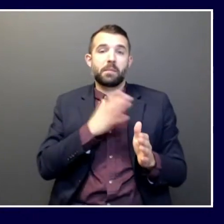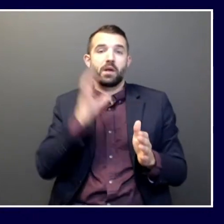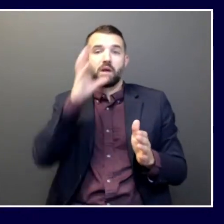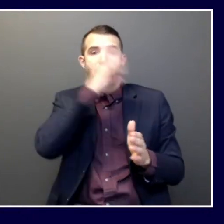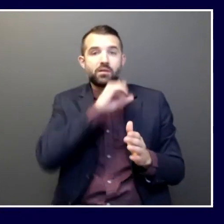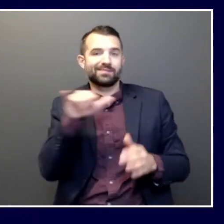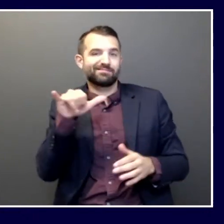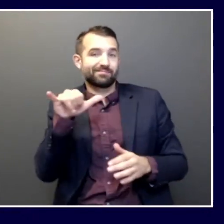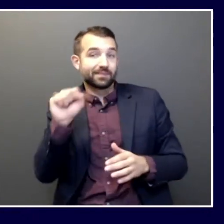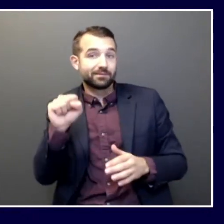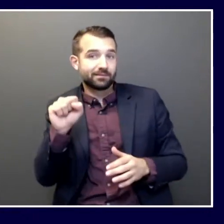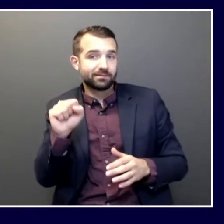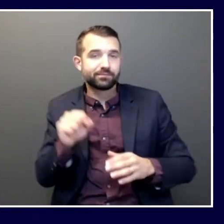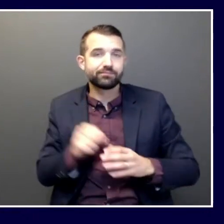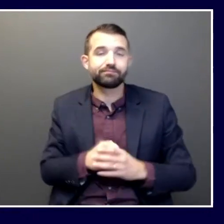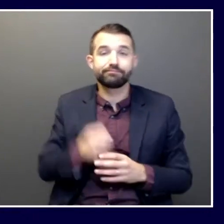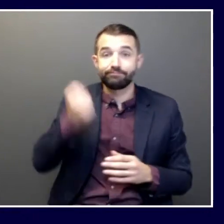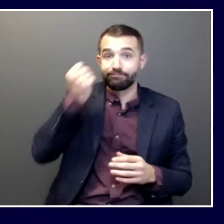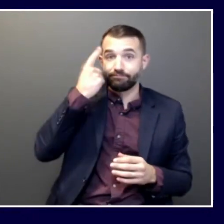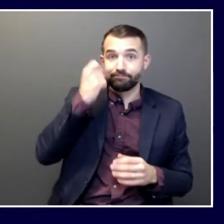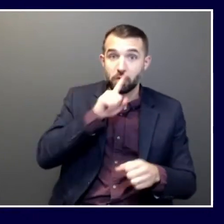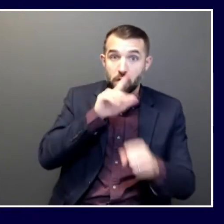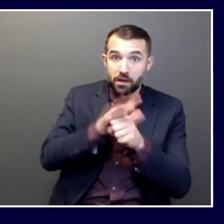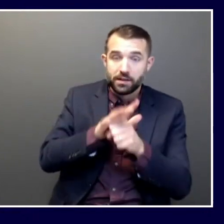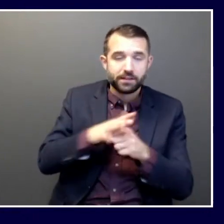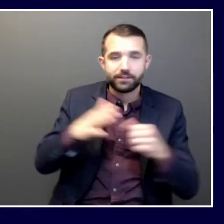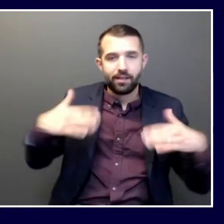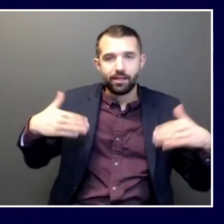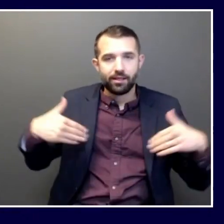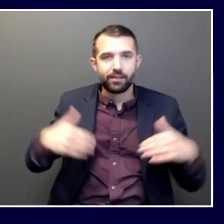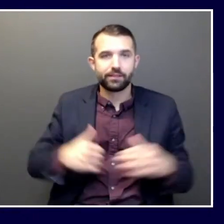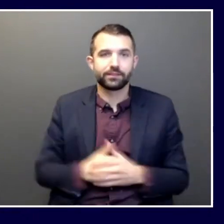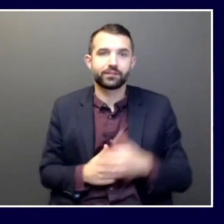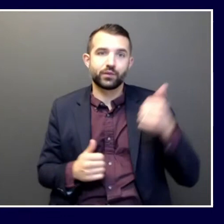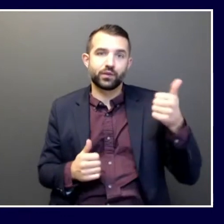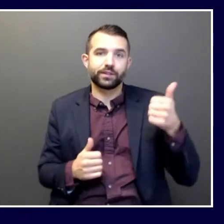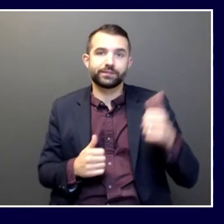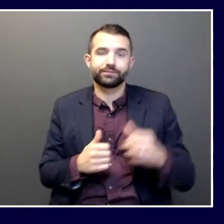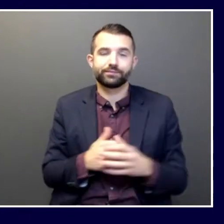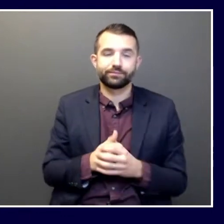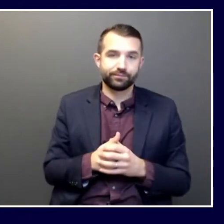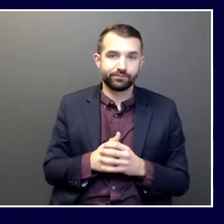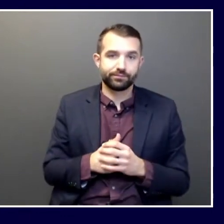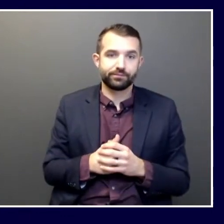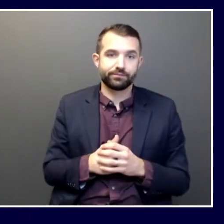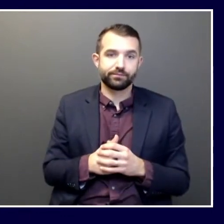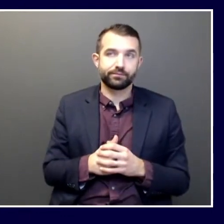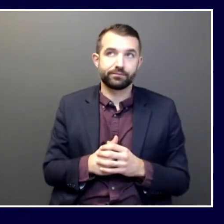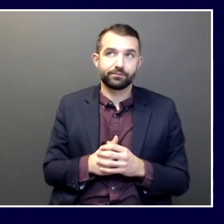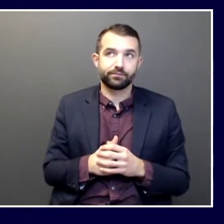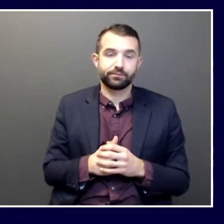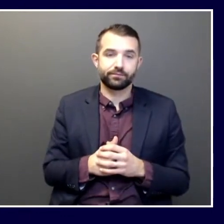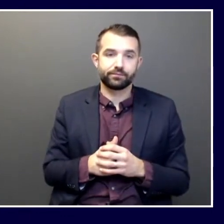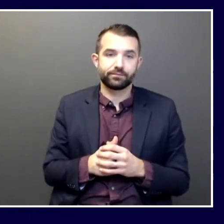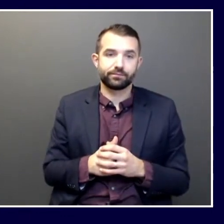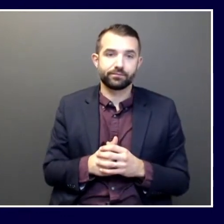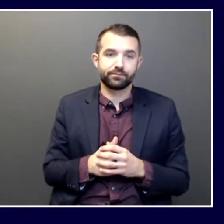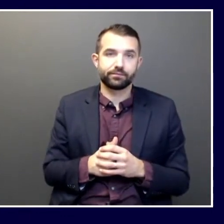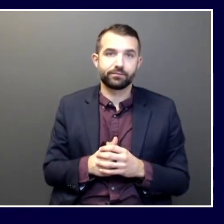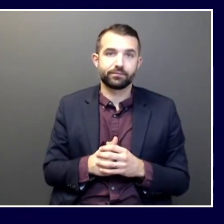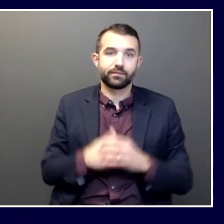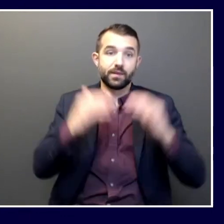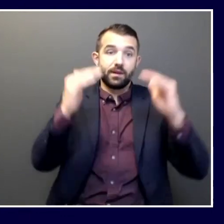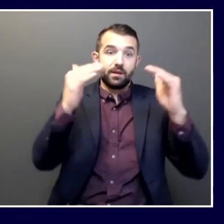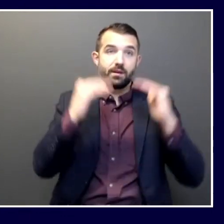can't affirm that right now. Okay, thank you. Thank you. Let me go to